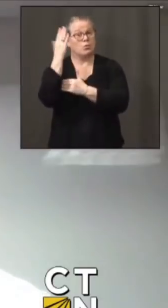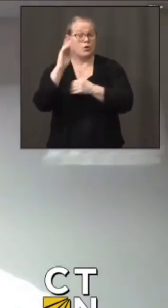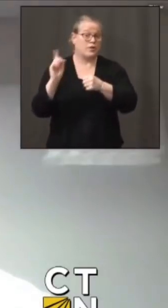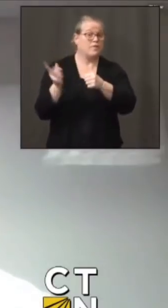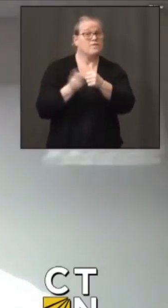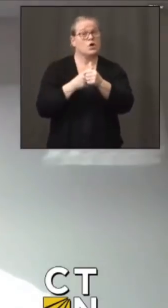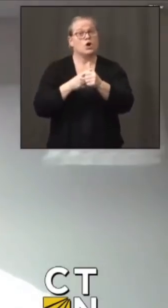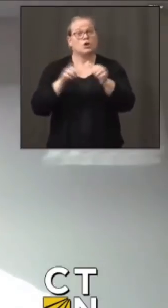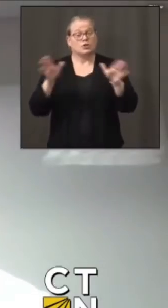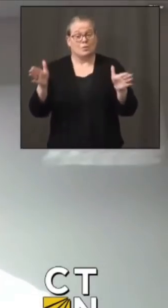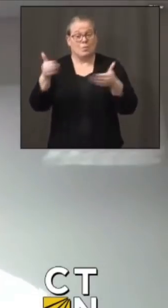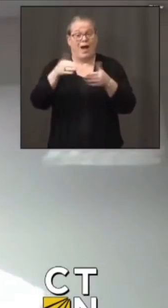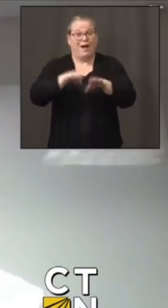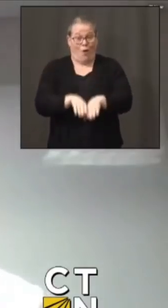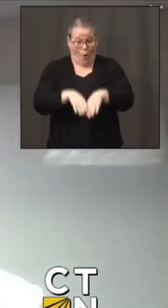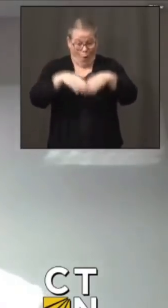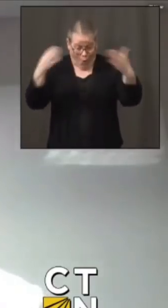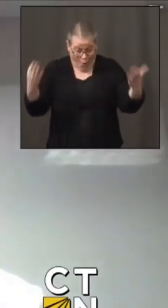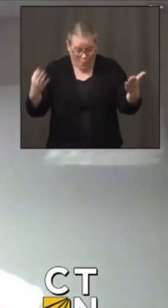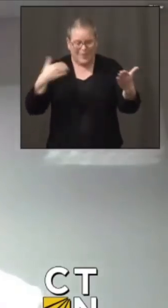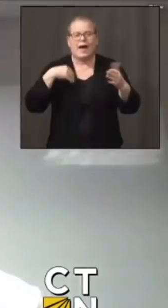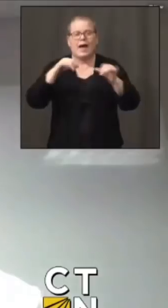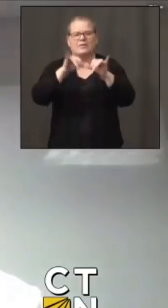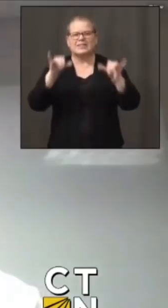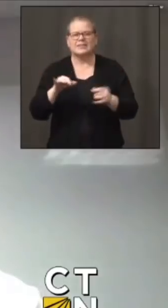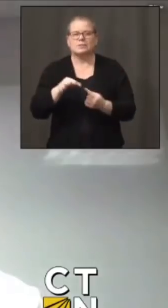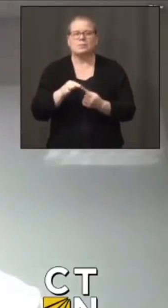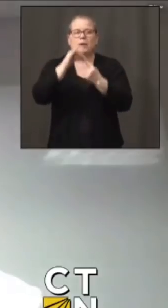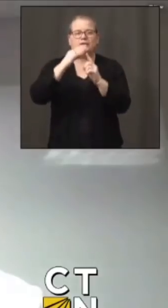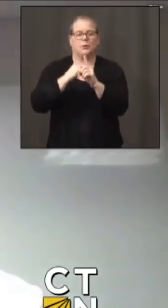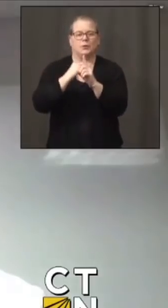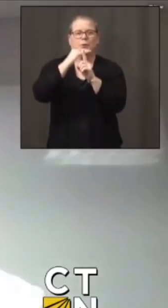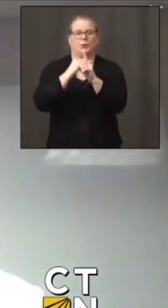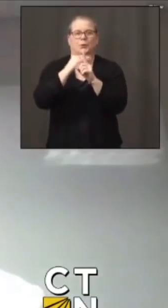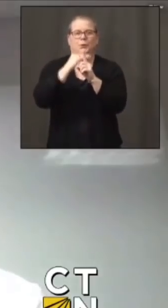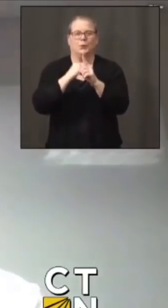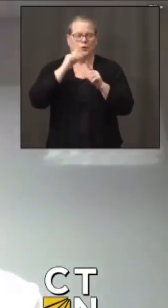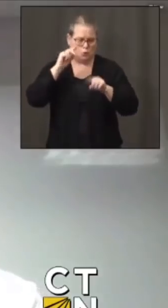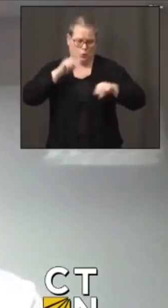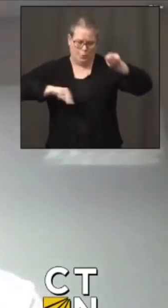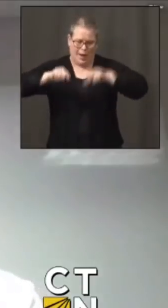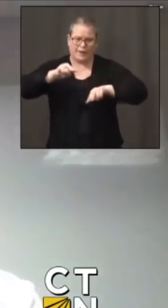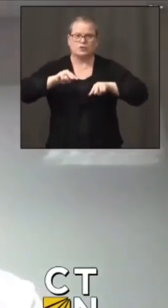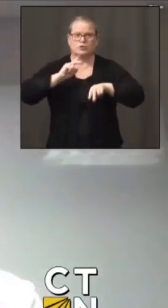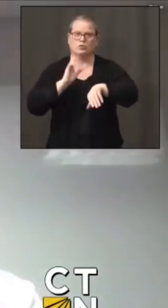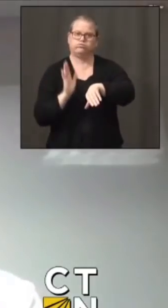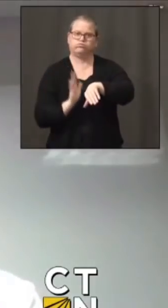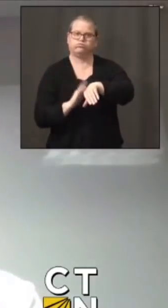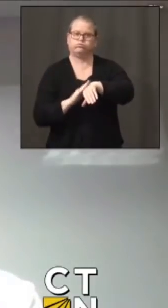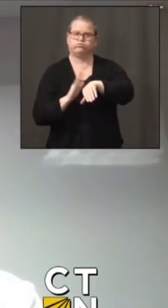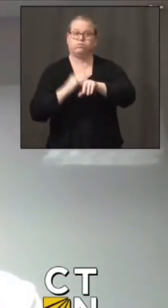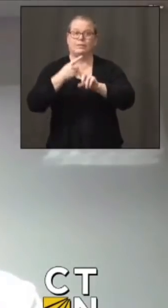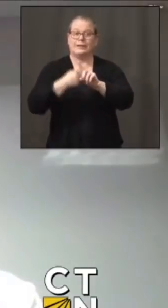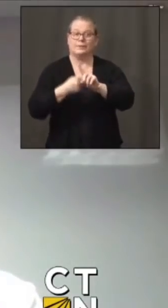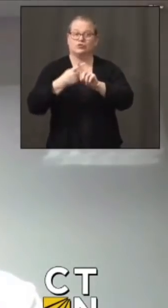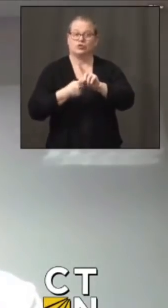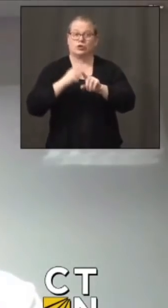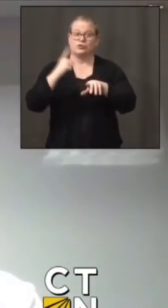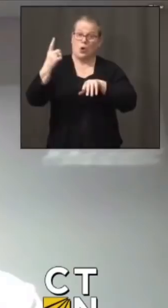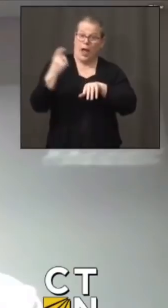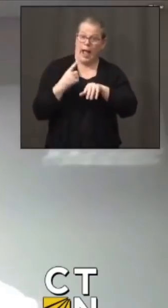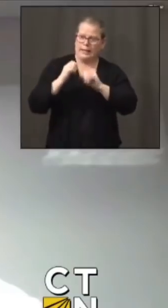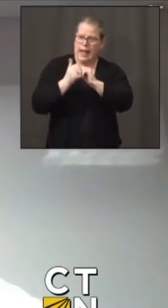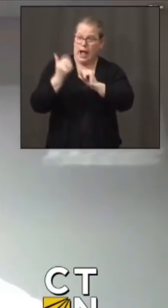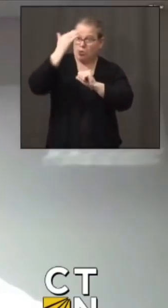there's a monitor system that's on there that tells whether or not it's maintaining that. So to answer your question, how do I know or how do we know that this vaccine